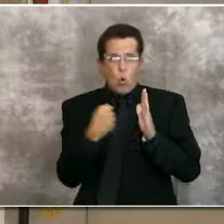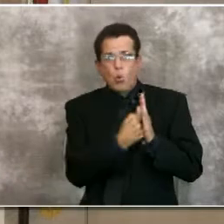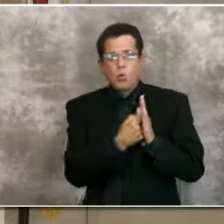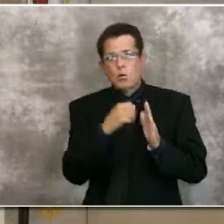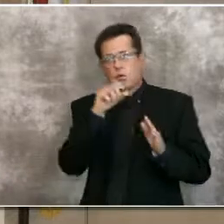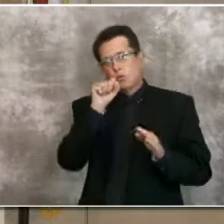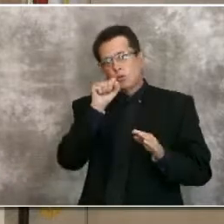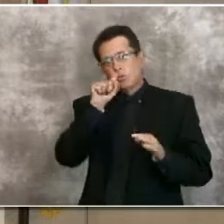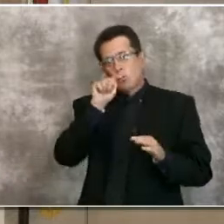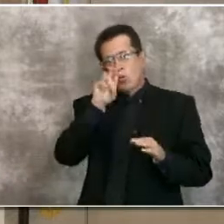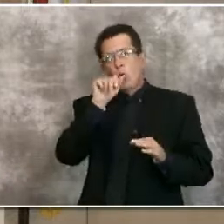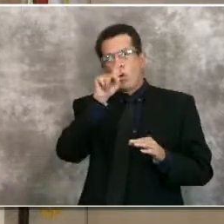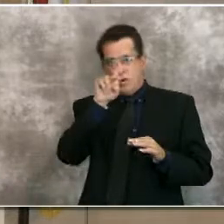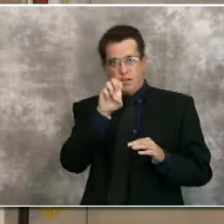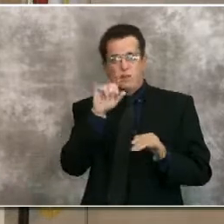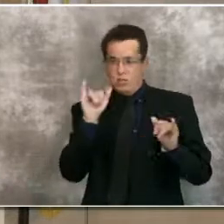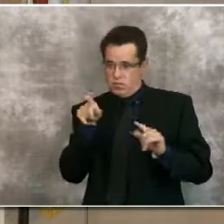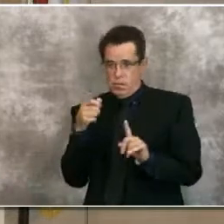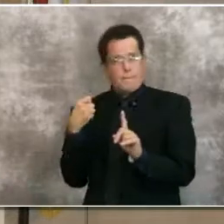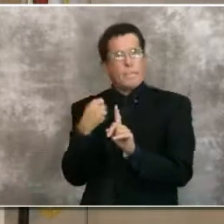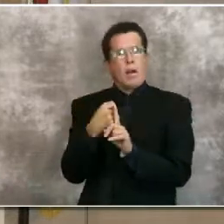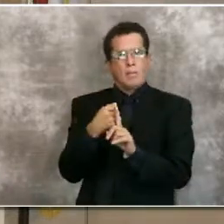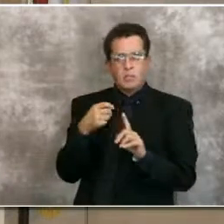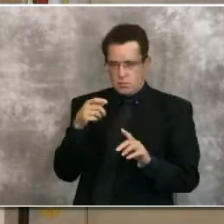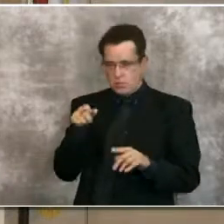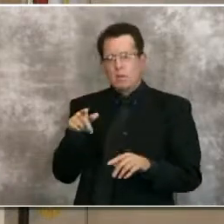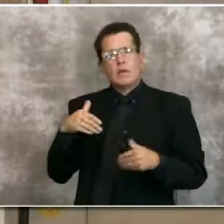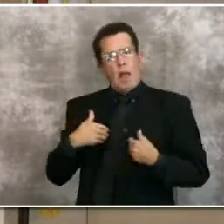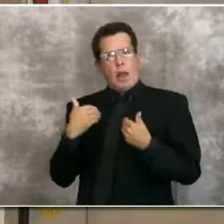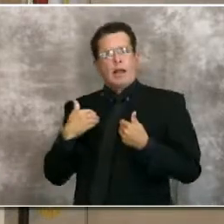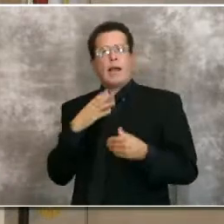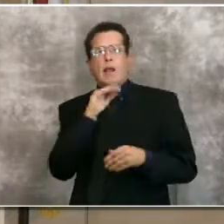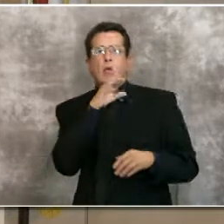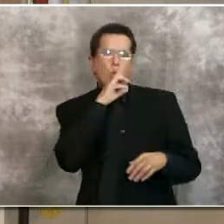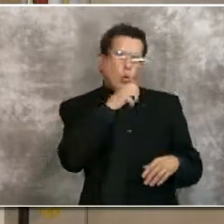in young patients as well as older with COVID-19.